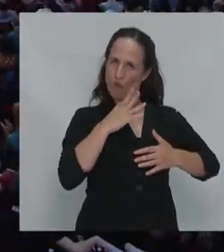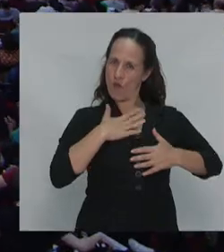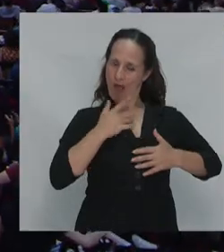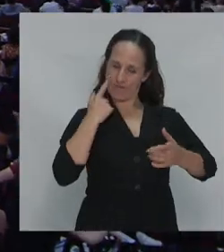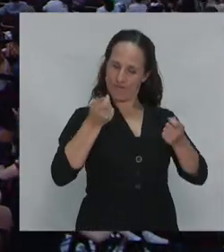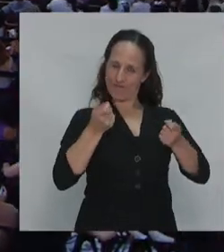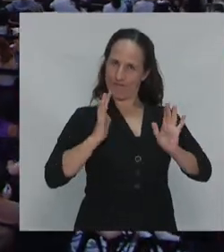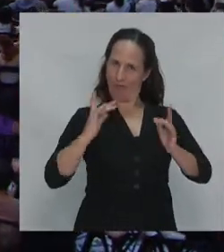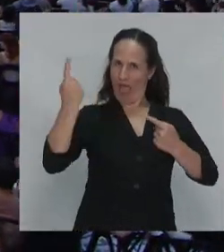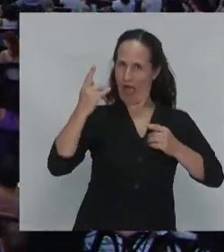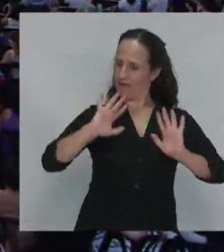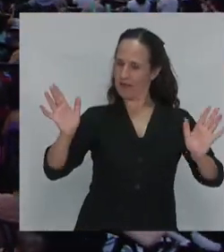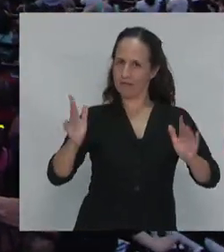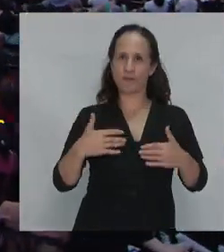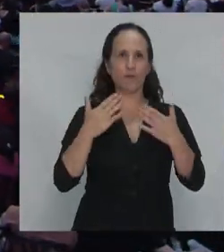Thank you.